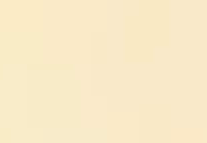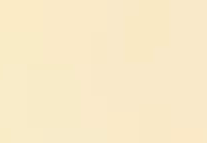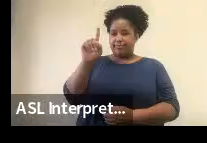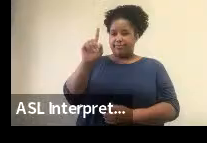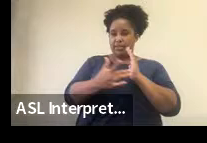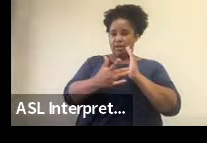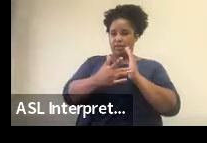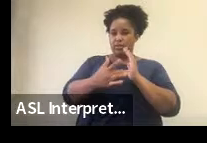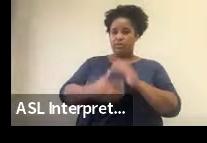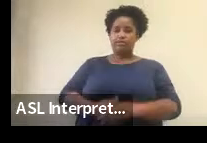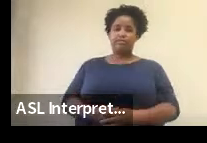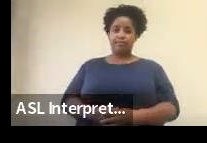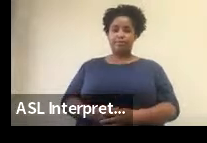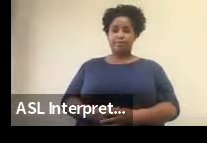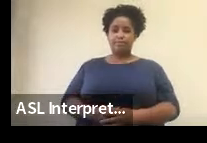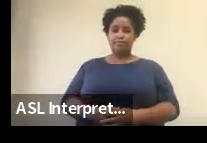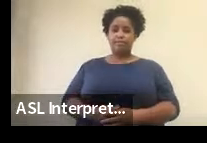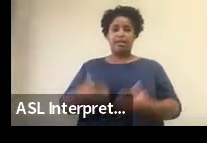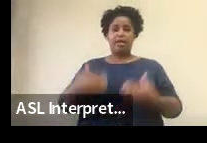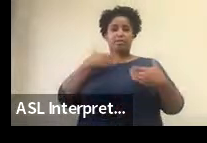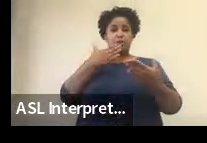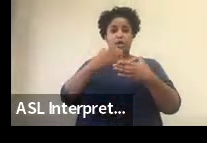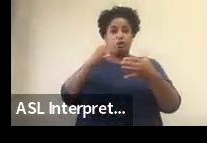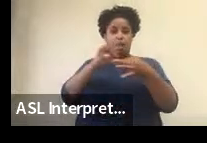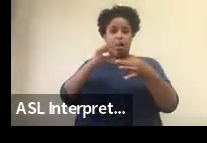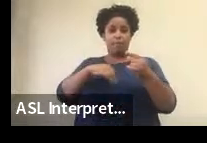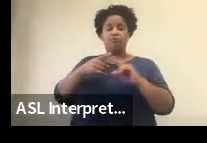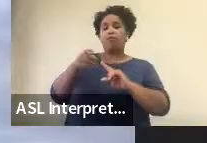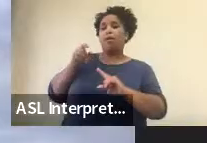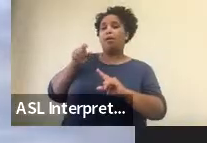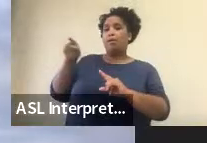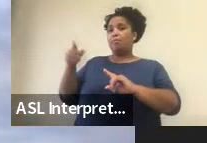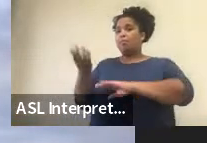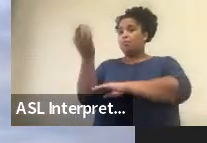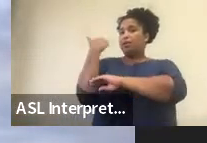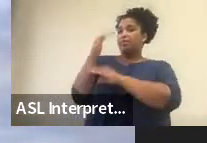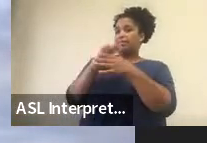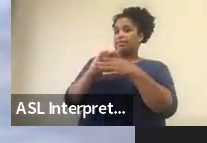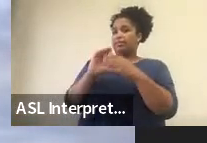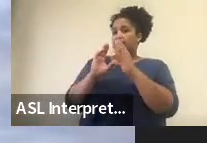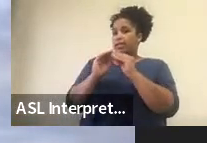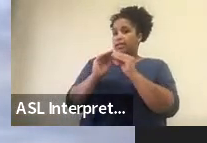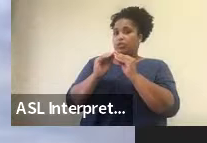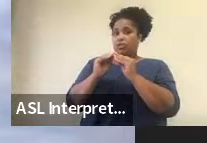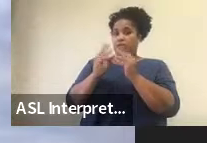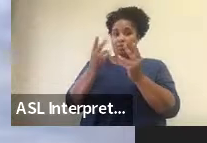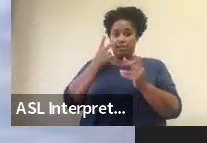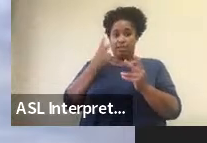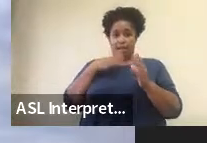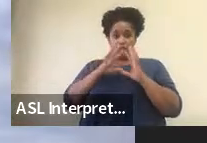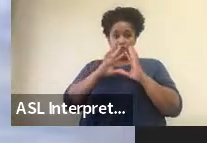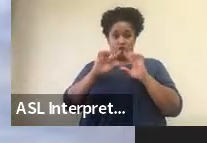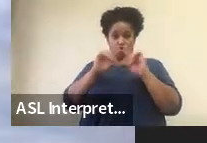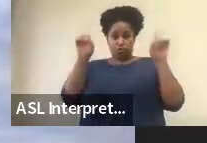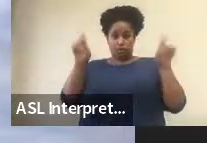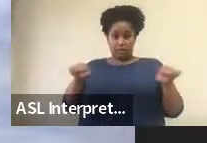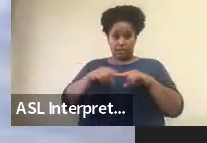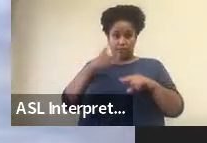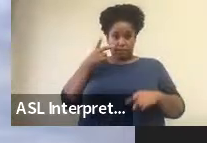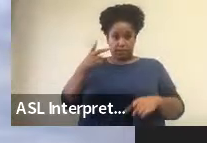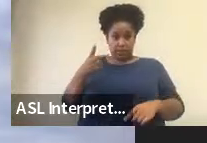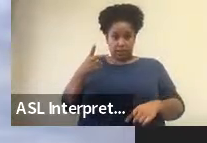So we already got some really good comments from the previous session. Can you see my screen? Not sure if you can